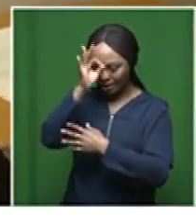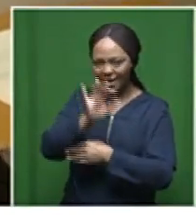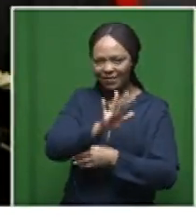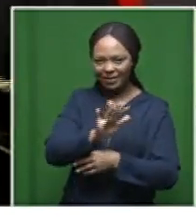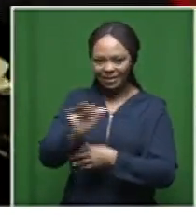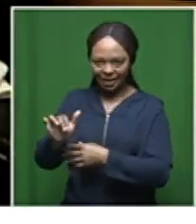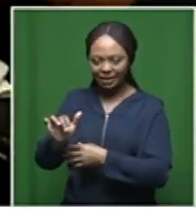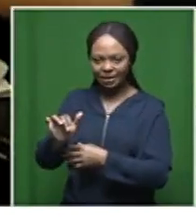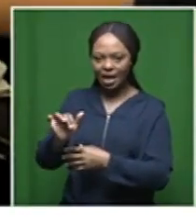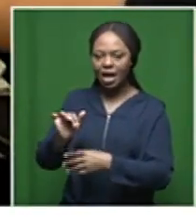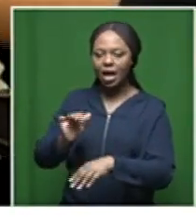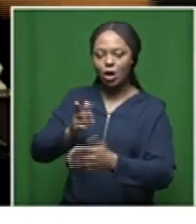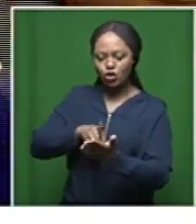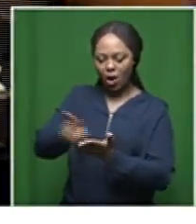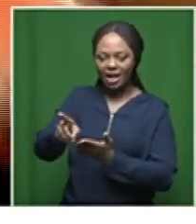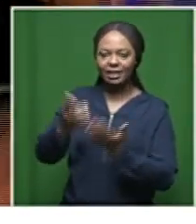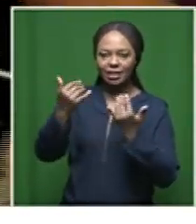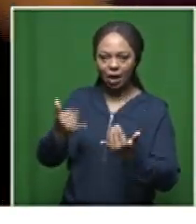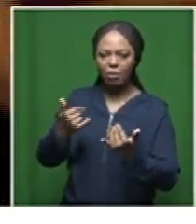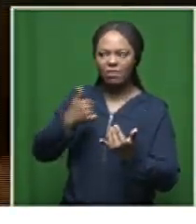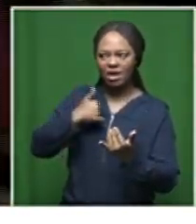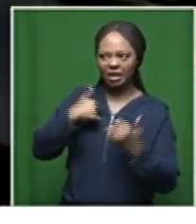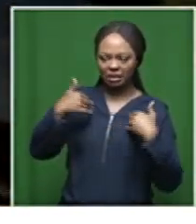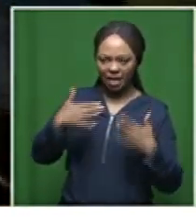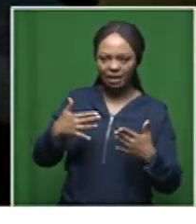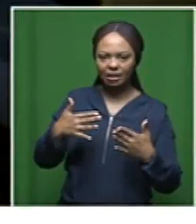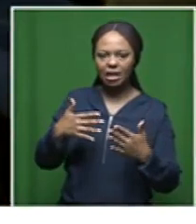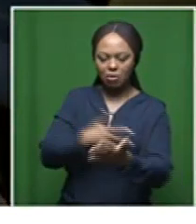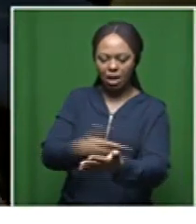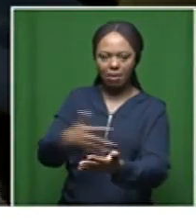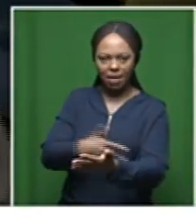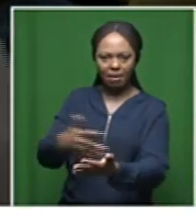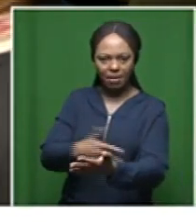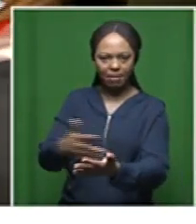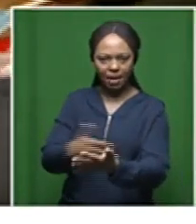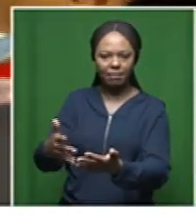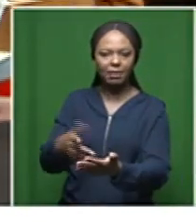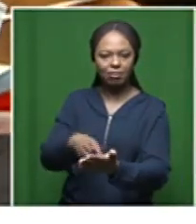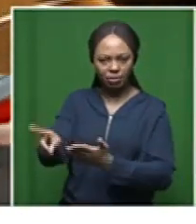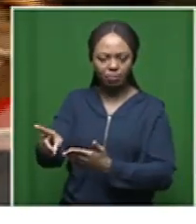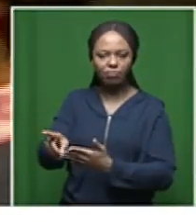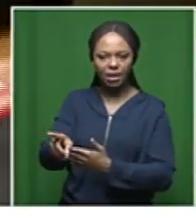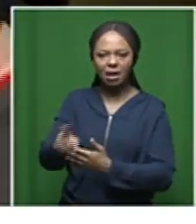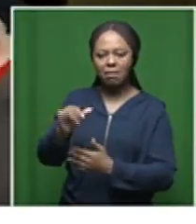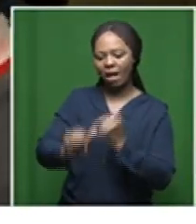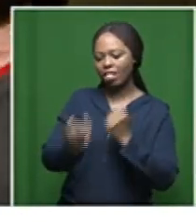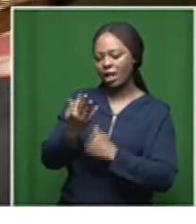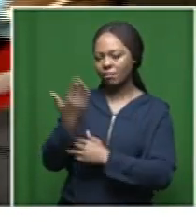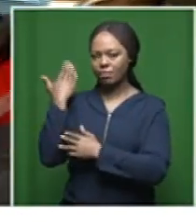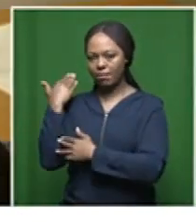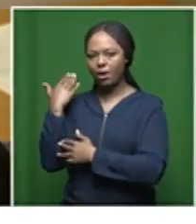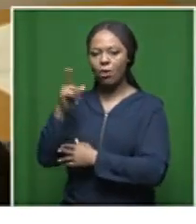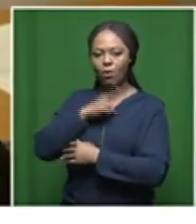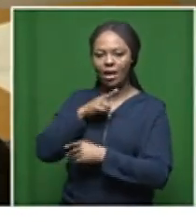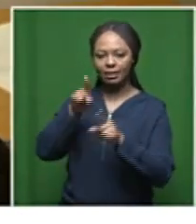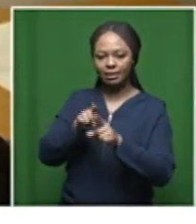donation. I stopped donating blood about 3 months ago, and to which I started donating platelets, because platelets also